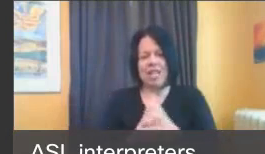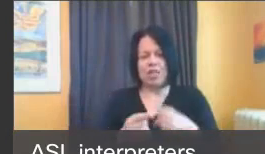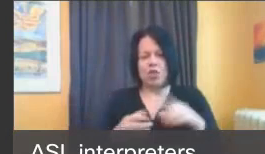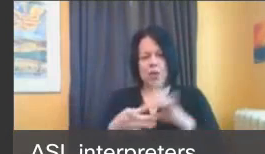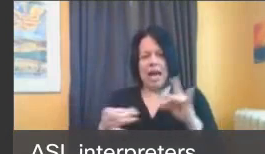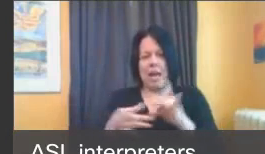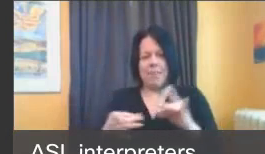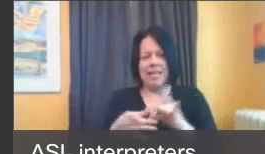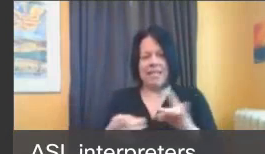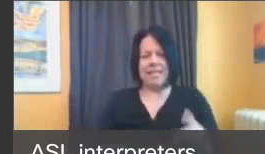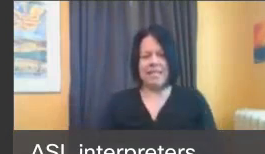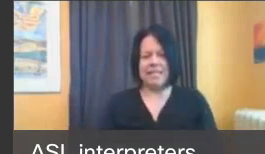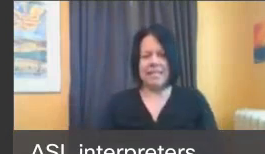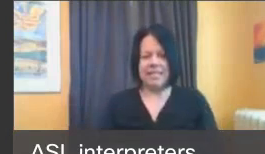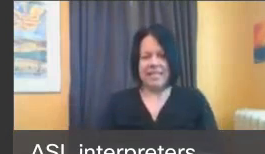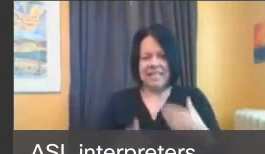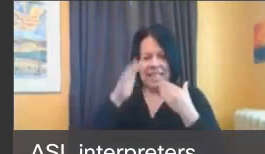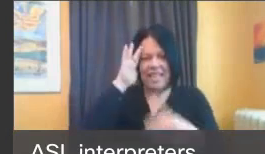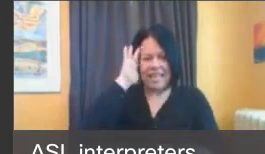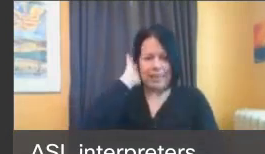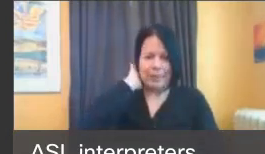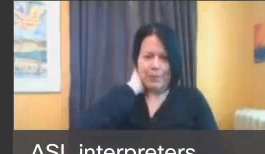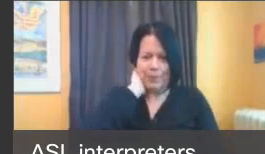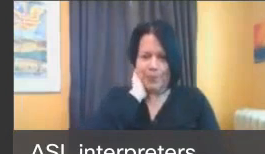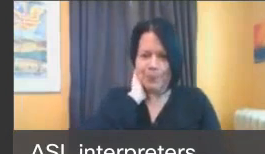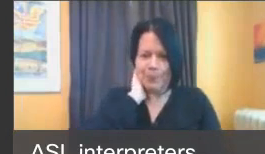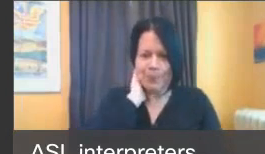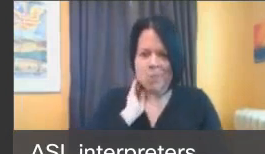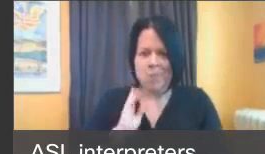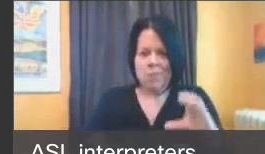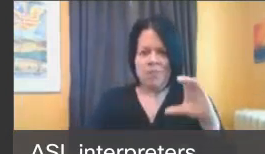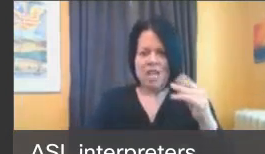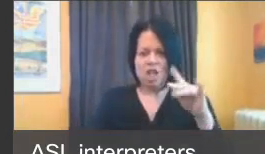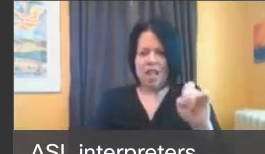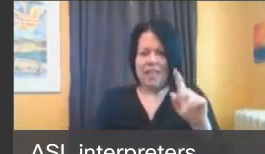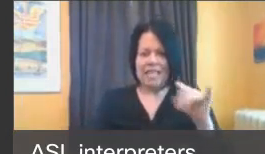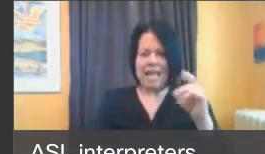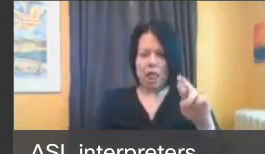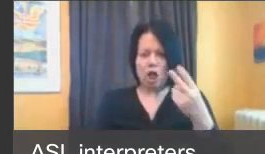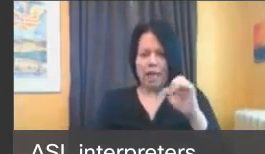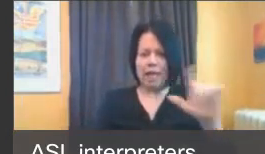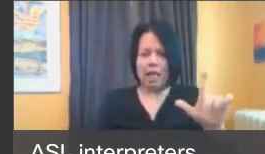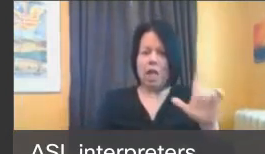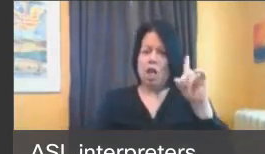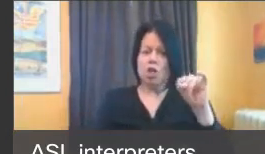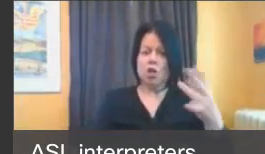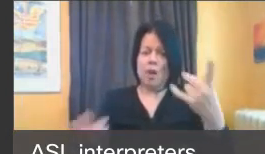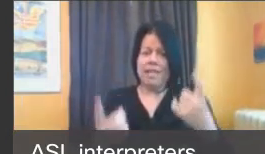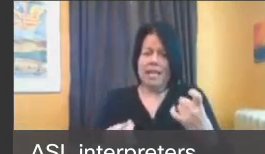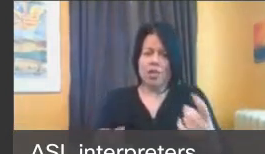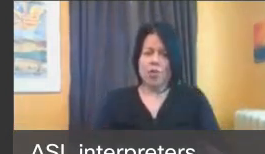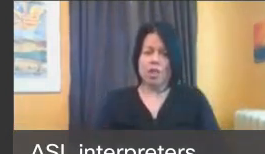comment. thank you. We'll move next to Charlene Taylor Hill. Charlene, would you like to ask a question